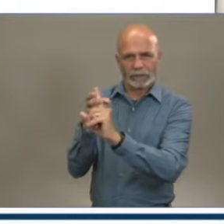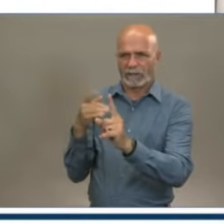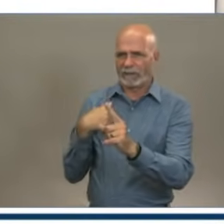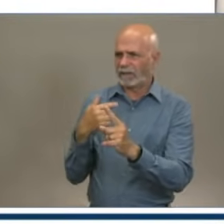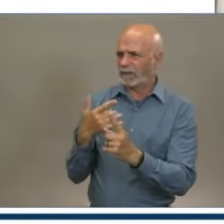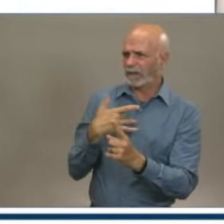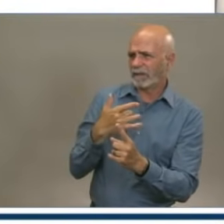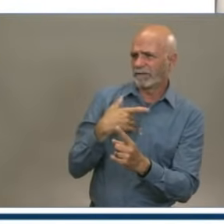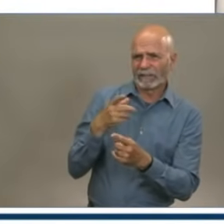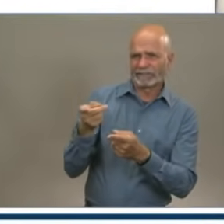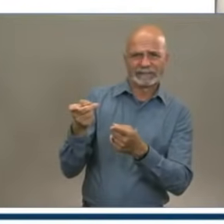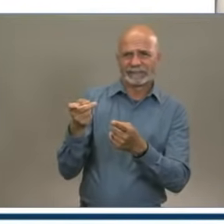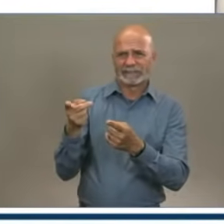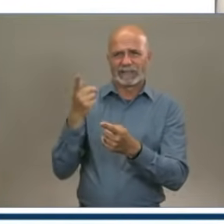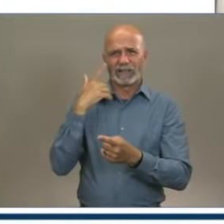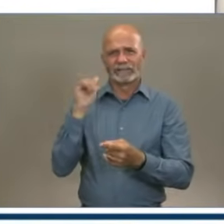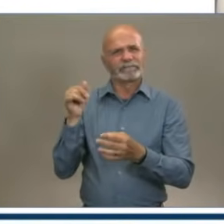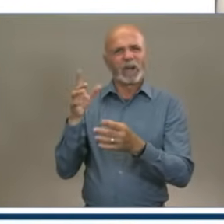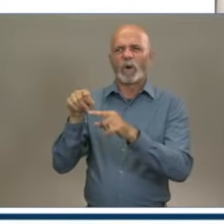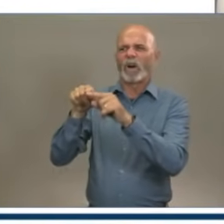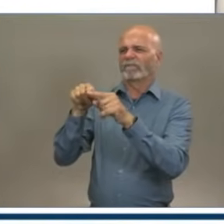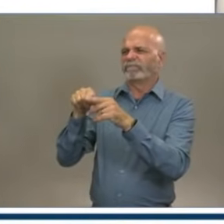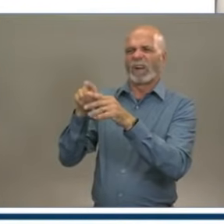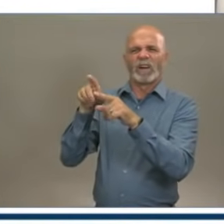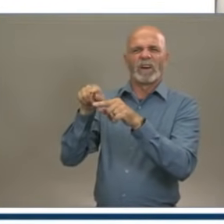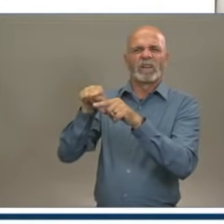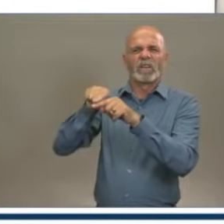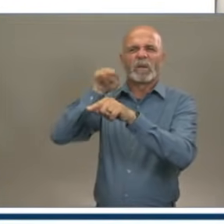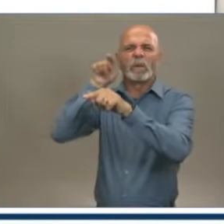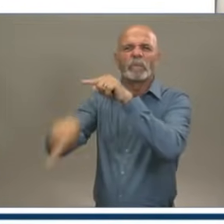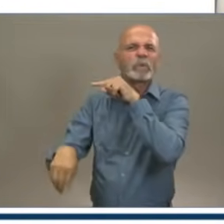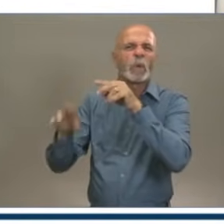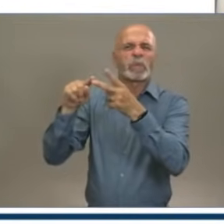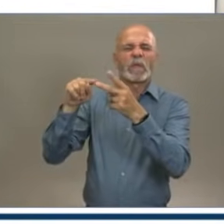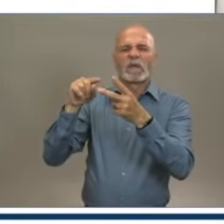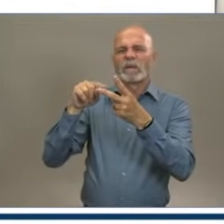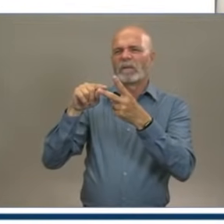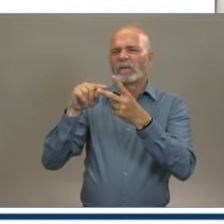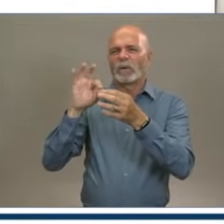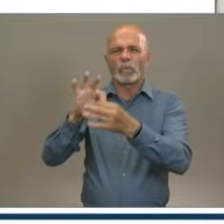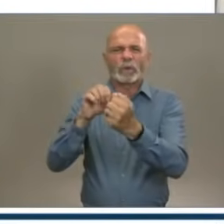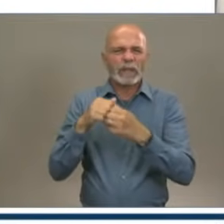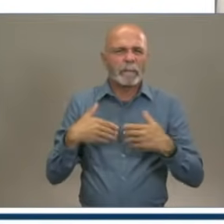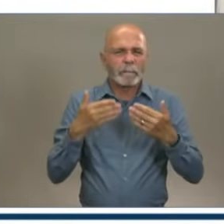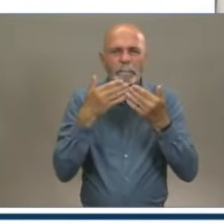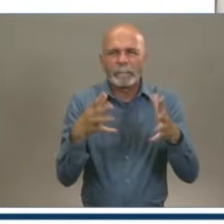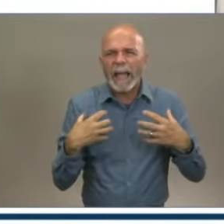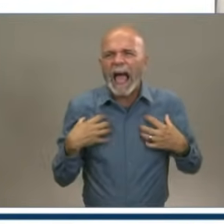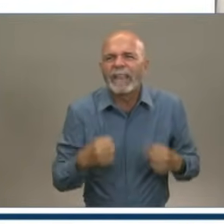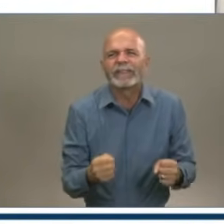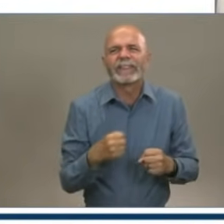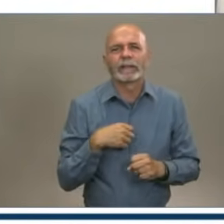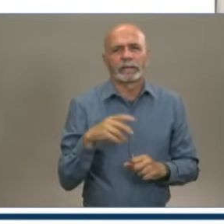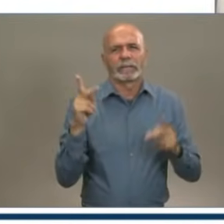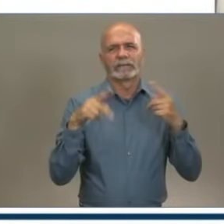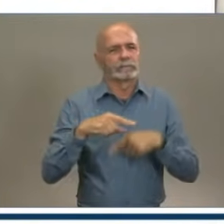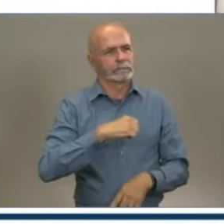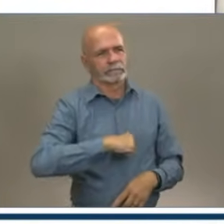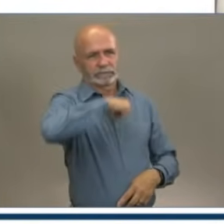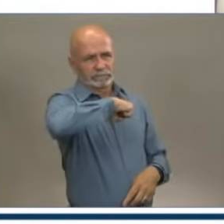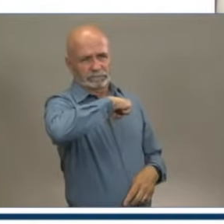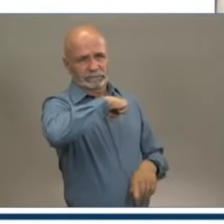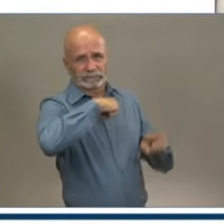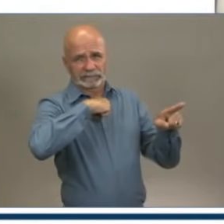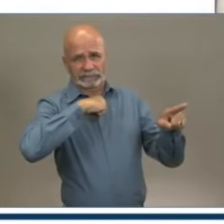political targets of public health, and that in turn has resulted in distrust of public health among those groups. Do